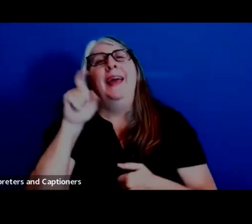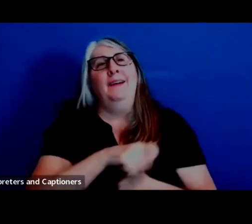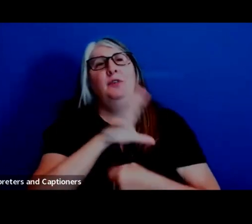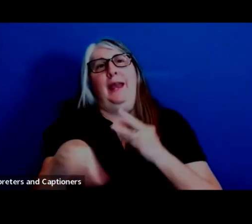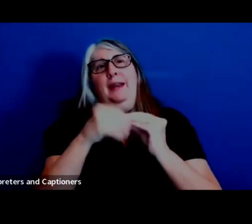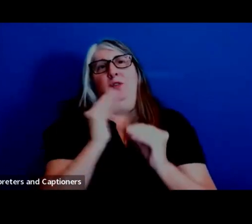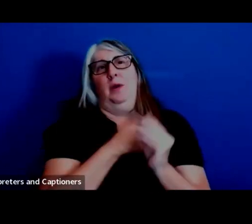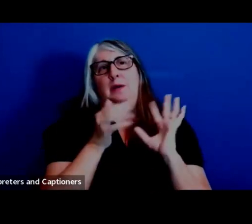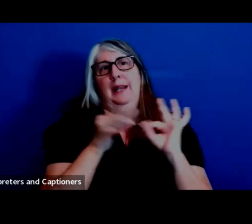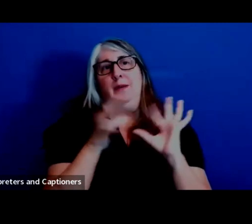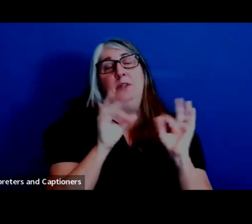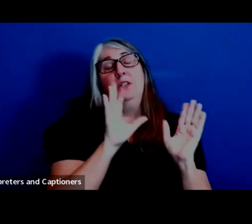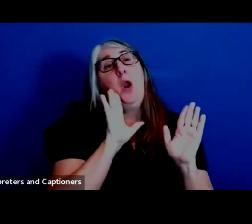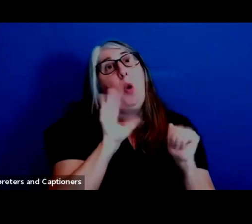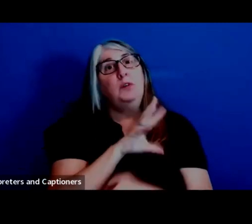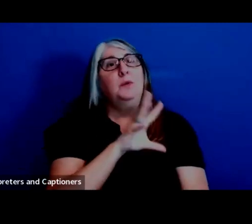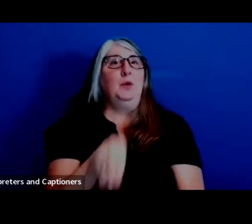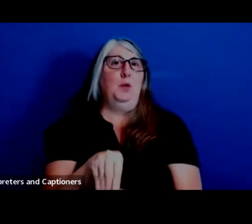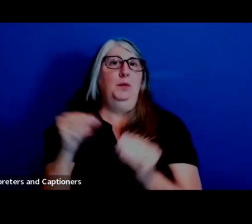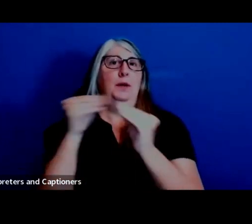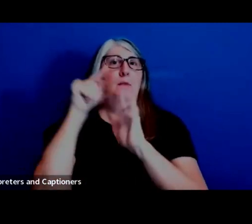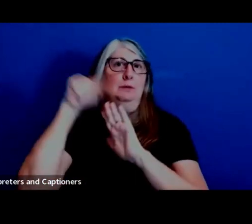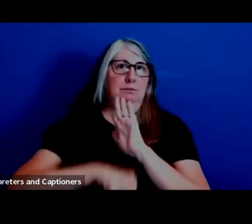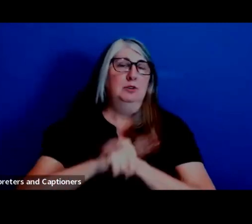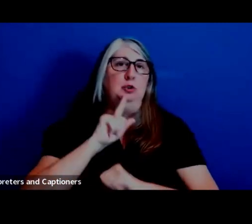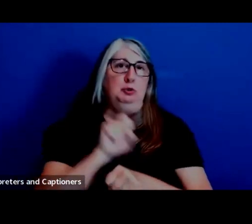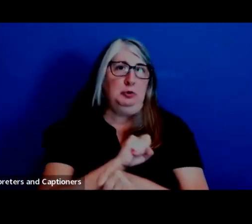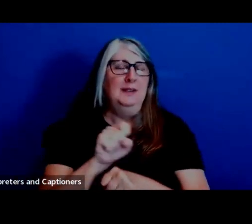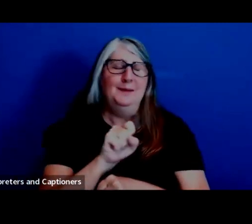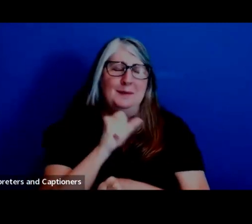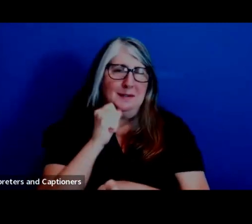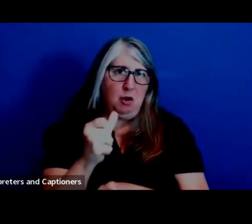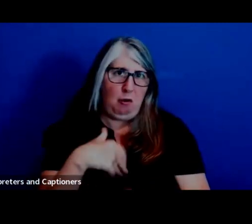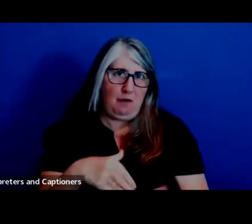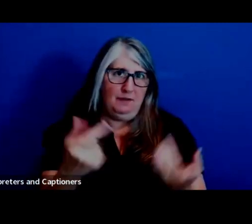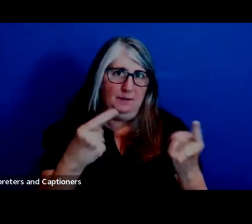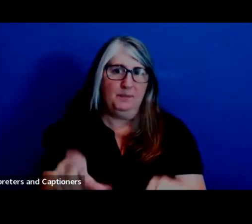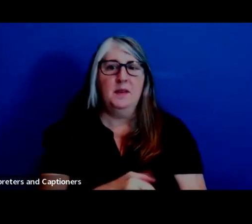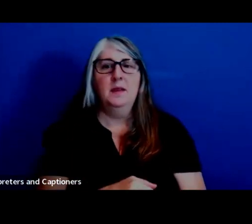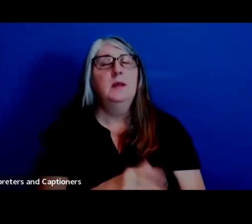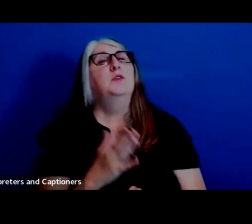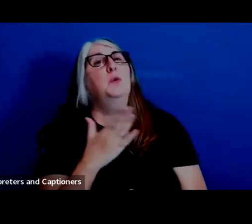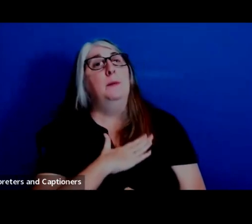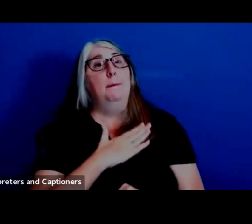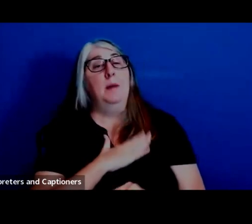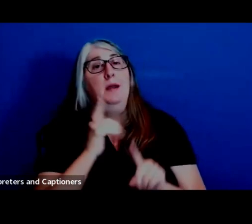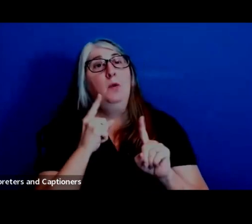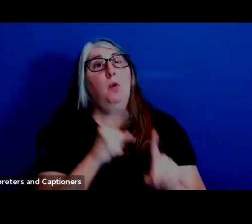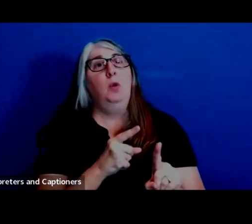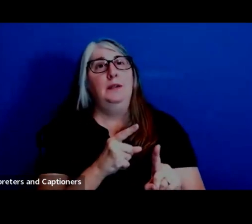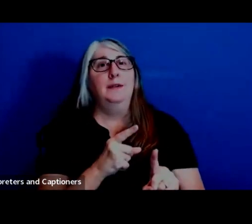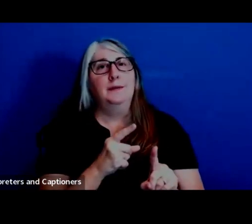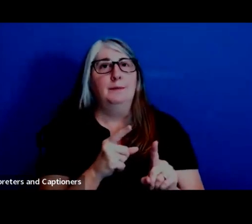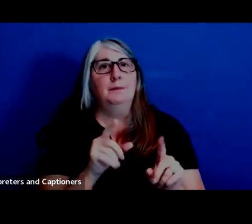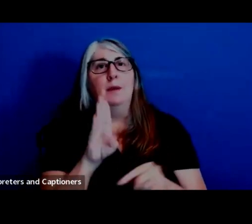hopefully incorporate it on a deeper level, but that's not always the case. And so I find like what we're getting into here is a lot of other buzzwords, one of